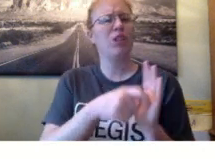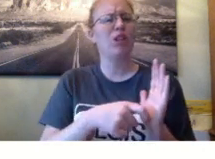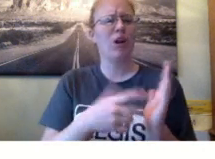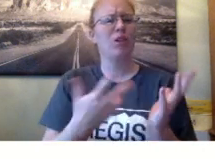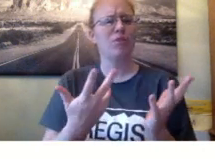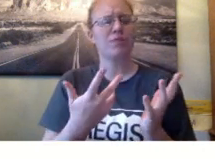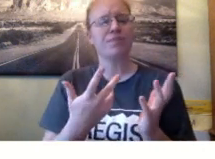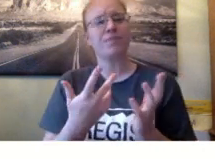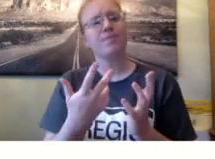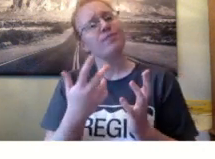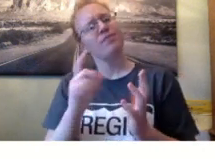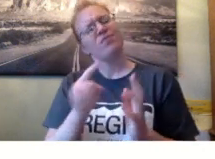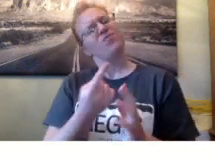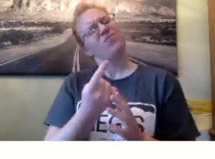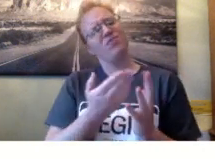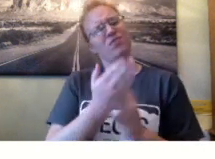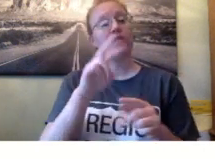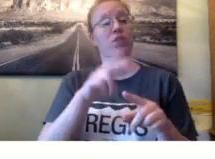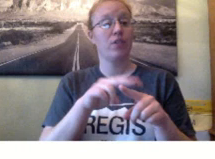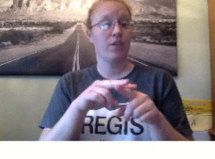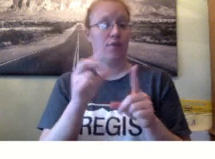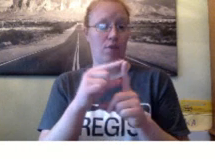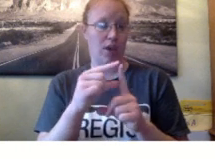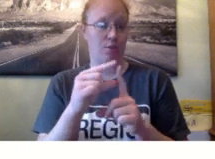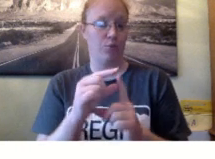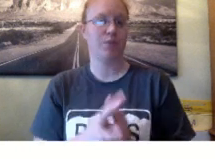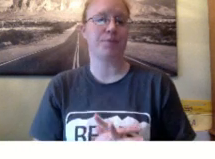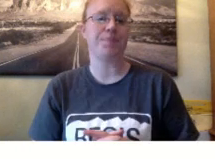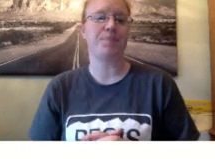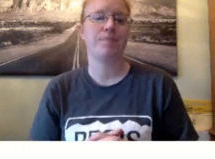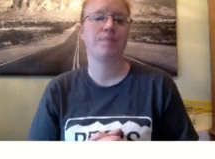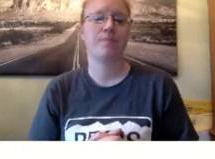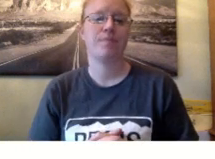okay? But first, let's go through some vocab words. So,